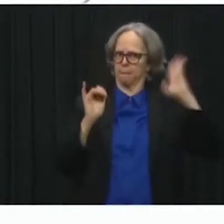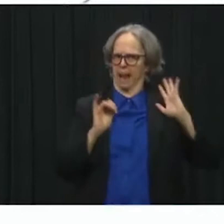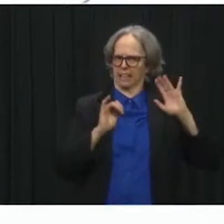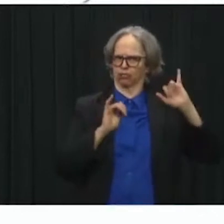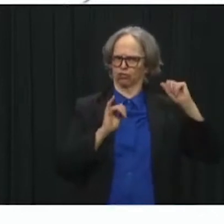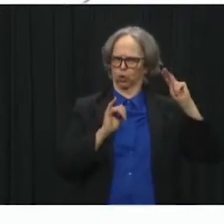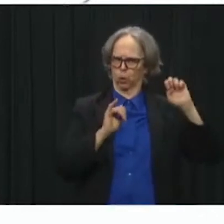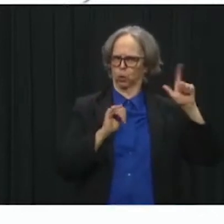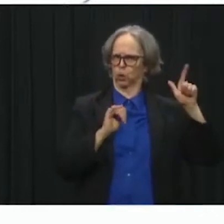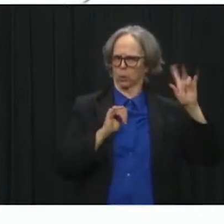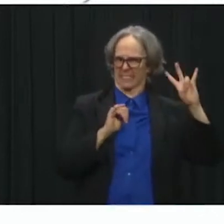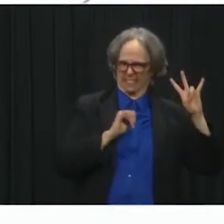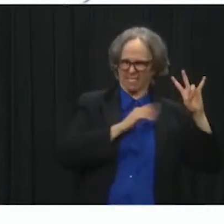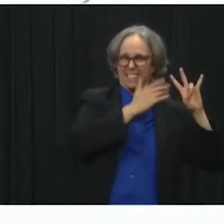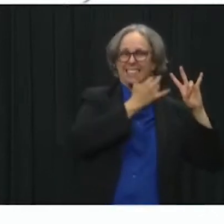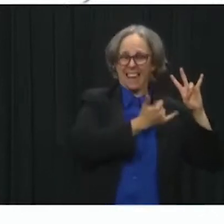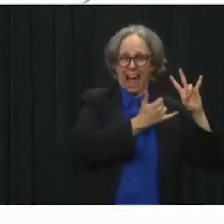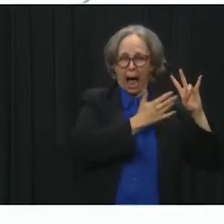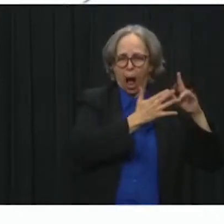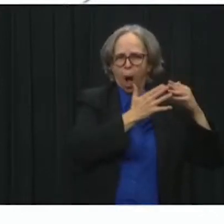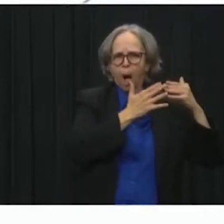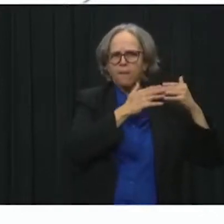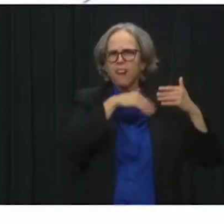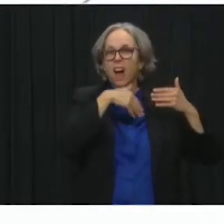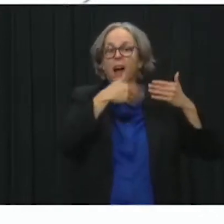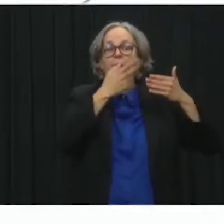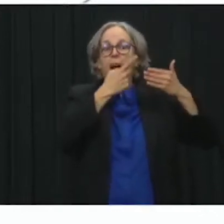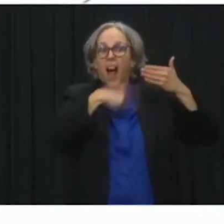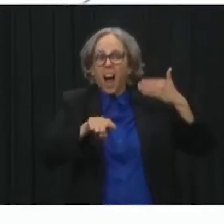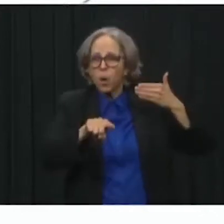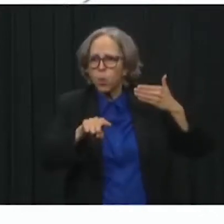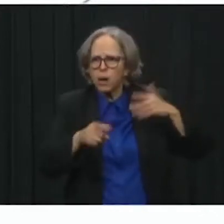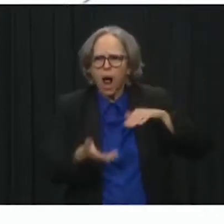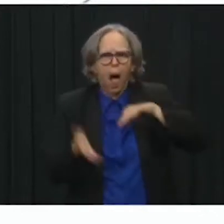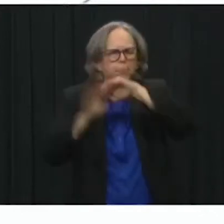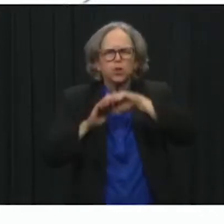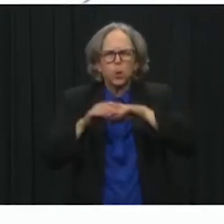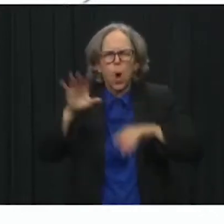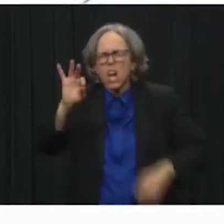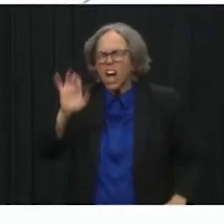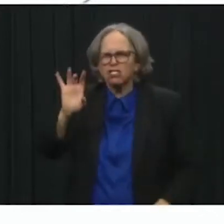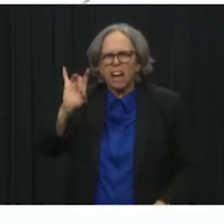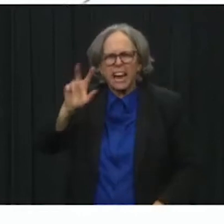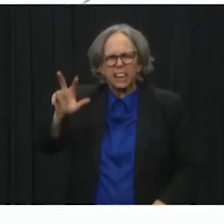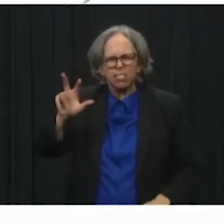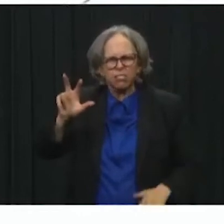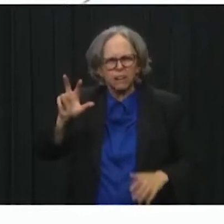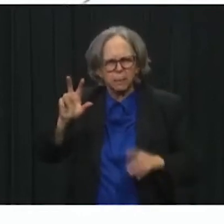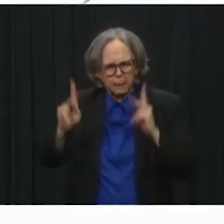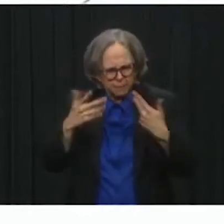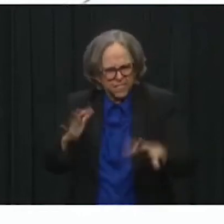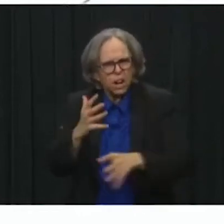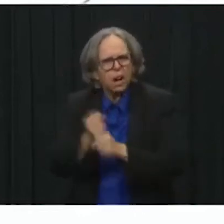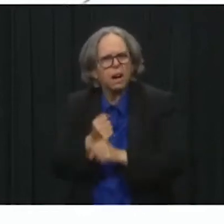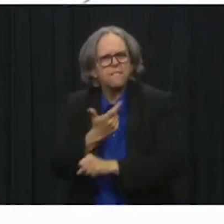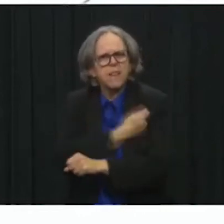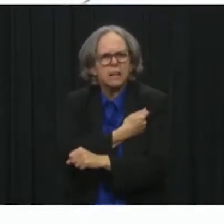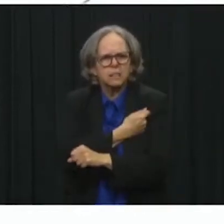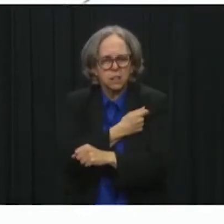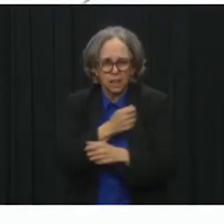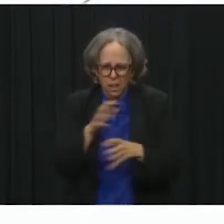program began, vaccinations increased to 983. During the second week of the